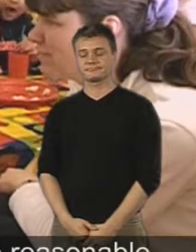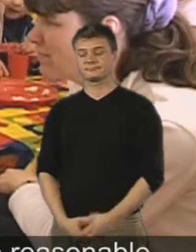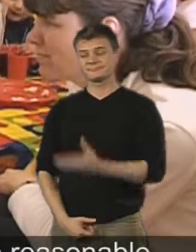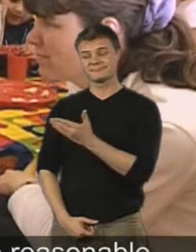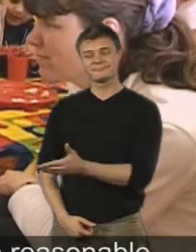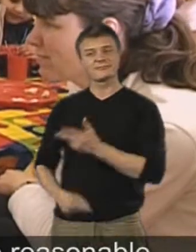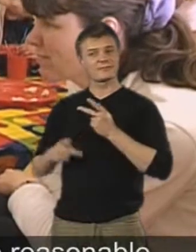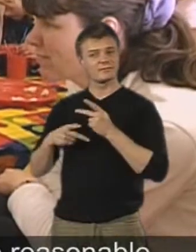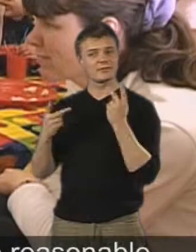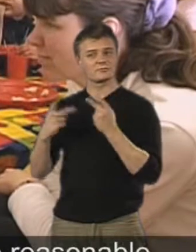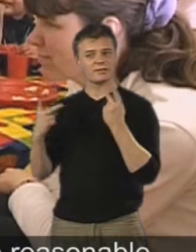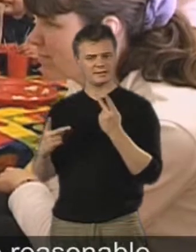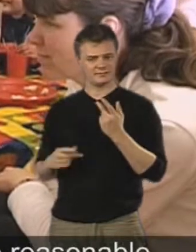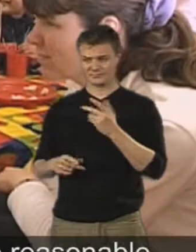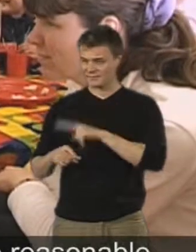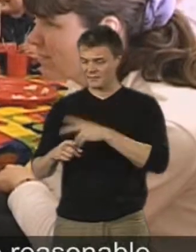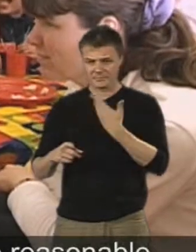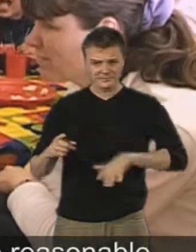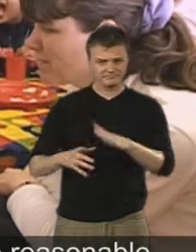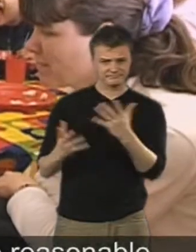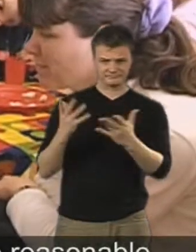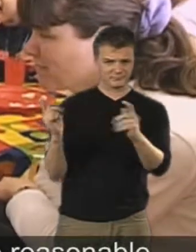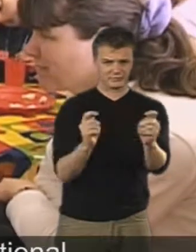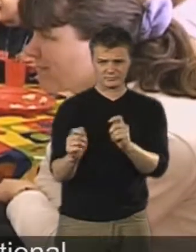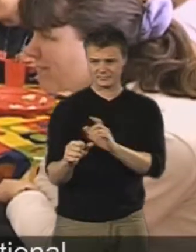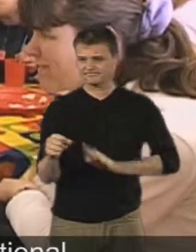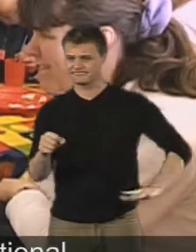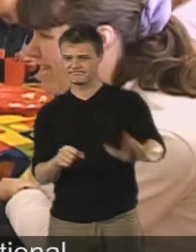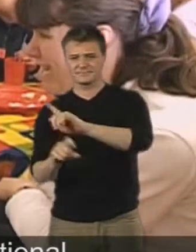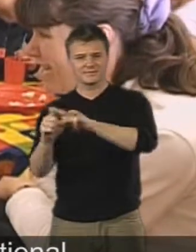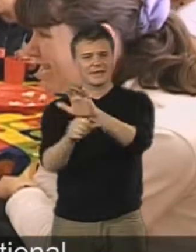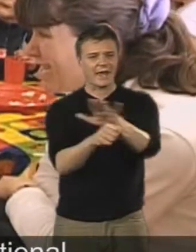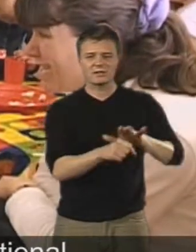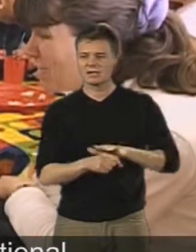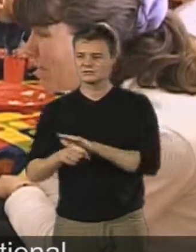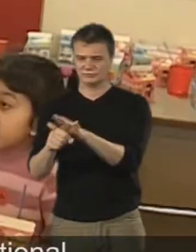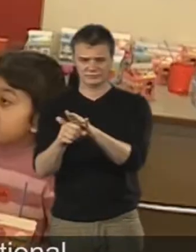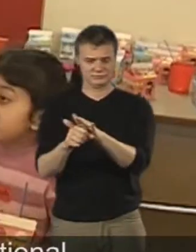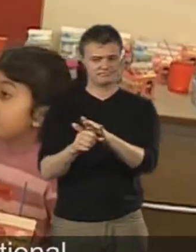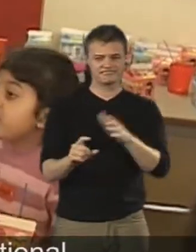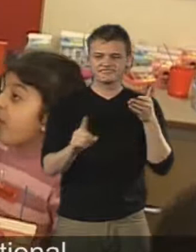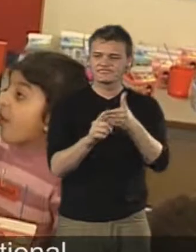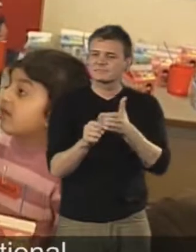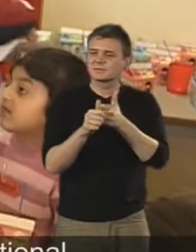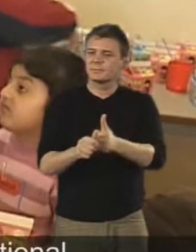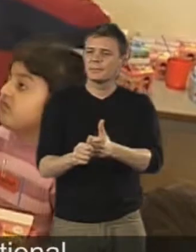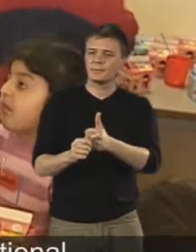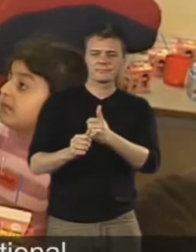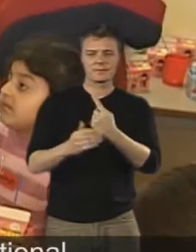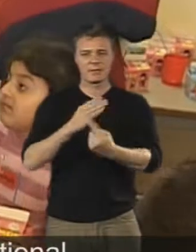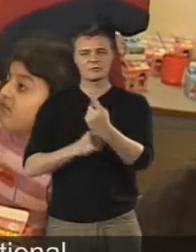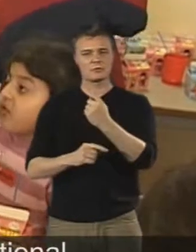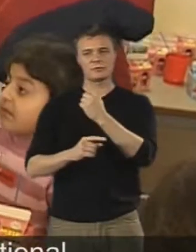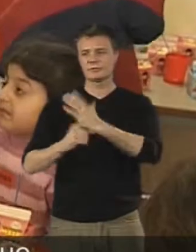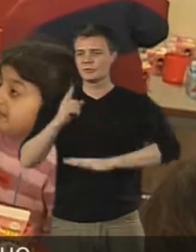At Flats Nursery School, staff make reasonable adjustment in all areas of the nursery to support personal, social and emotional development.